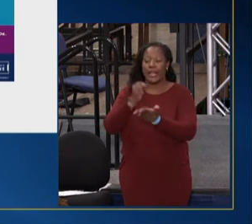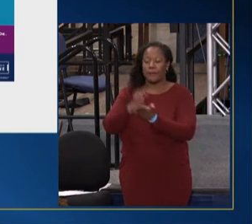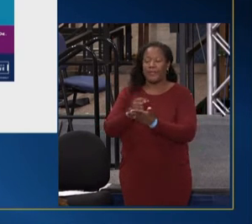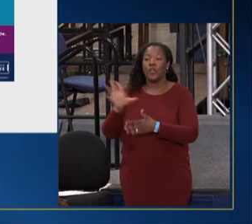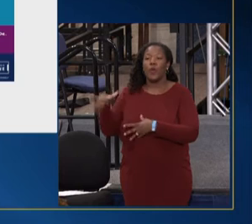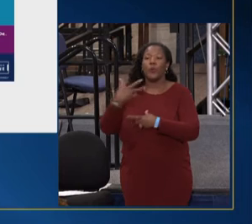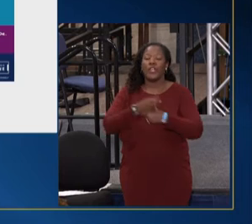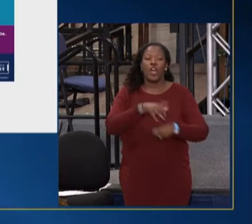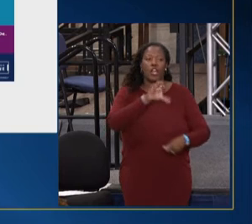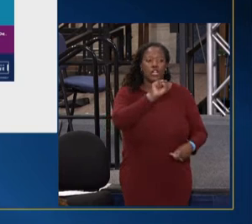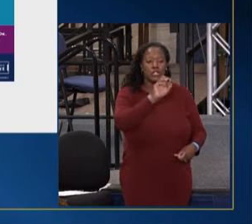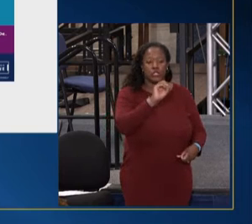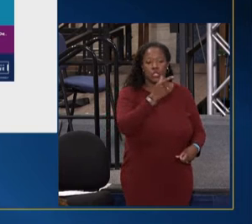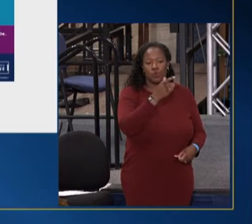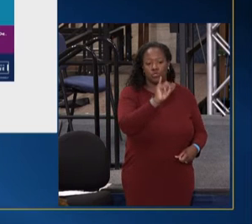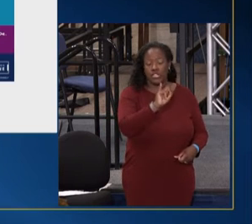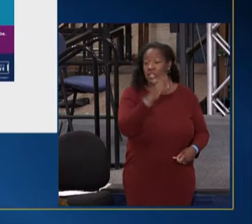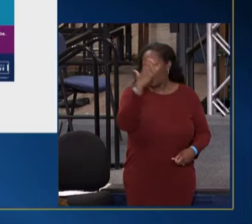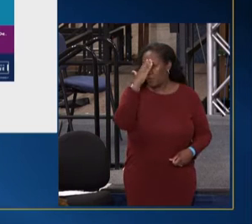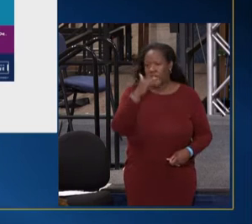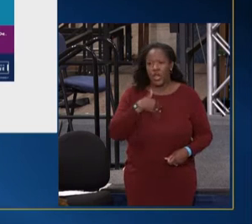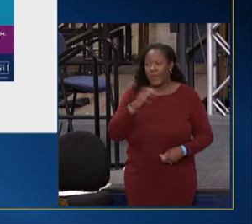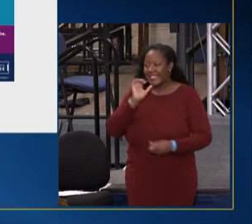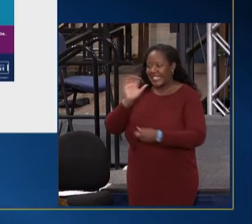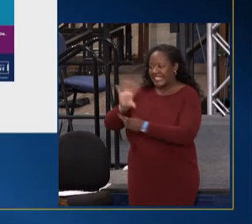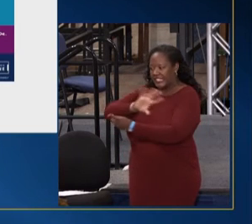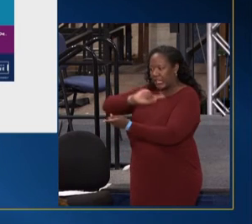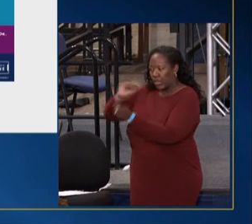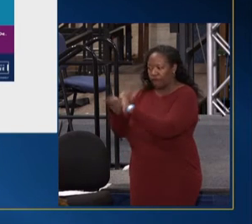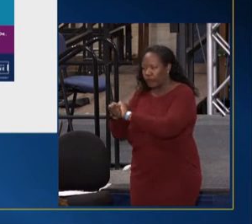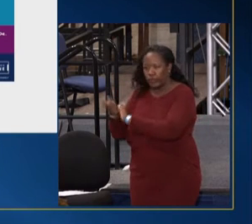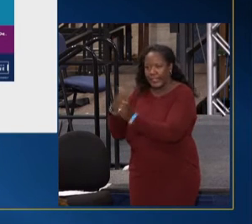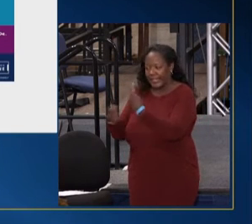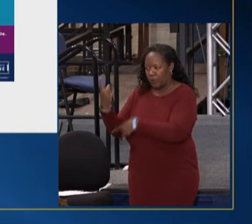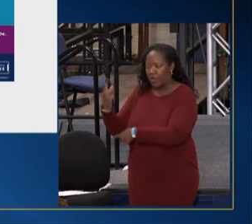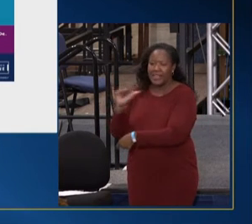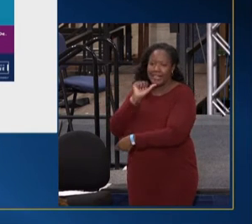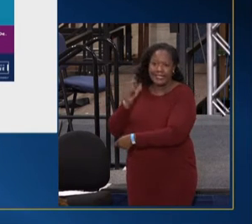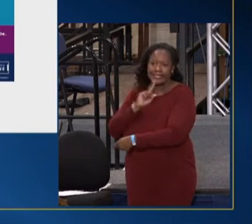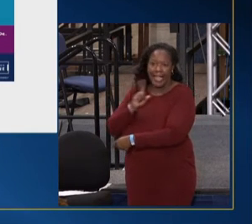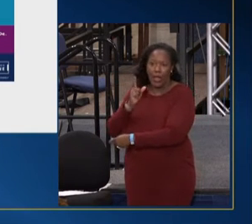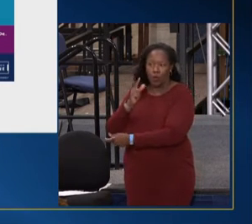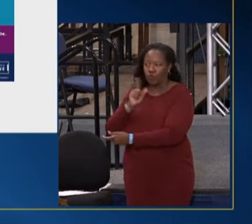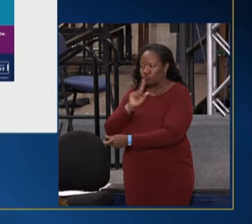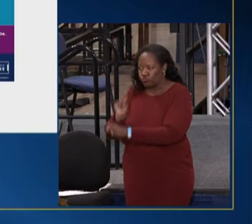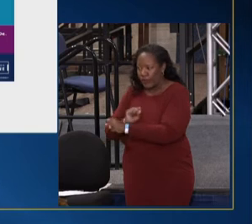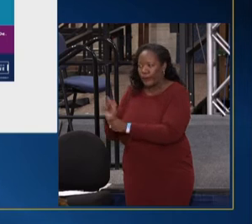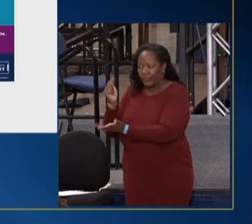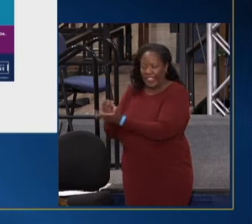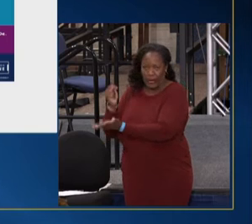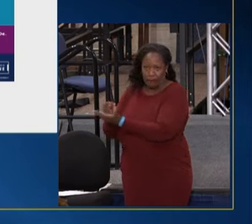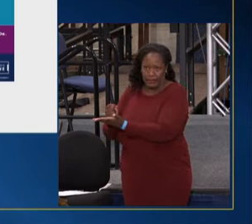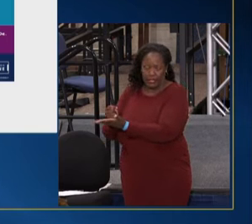SOGI change efforts because we all know that it doesn't convert anybody and it's not real therapy.